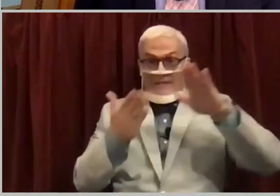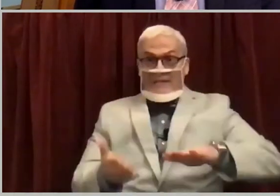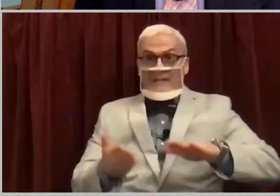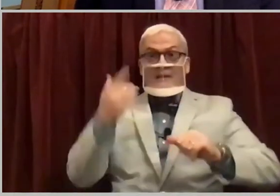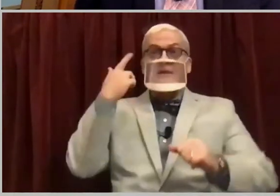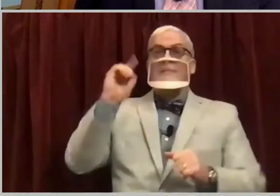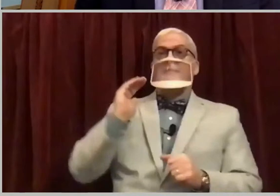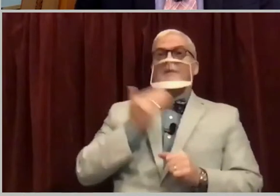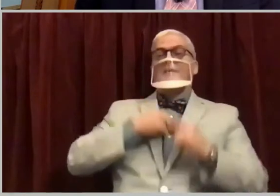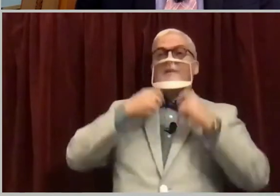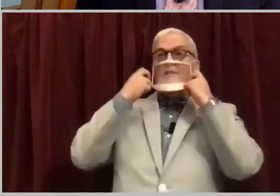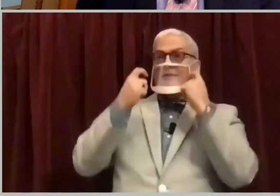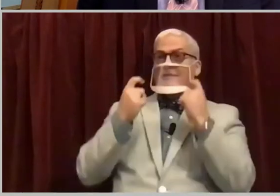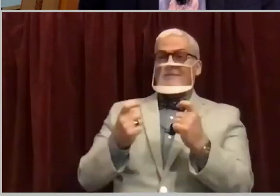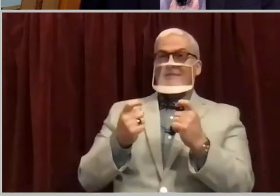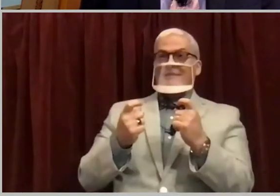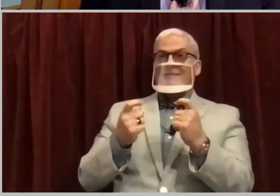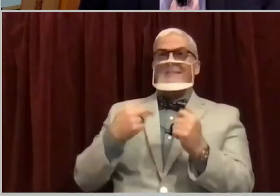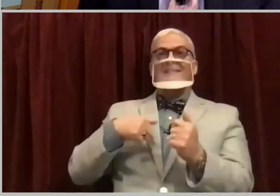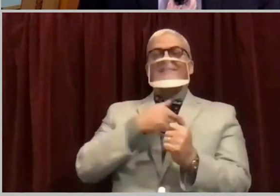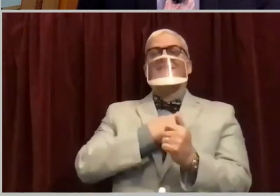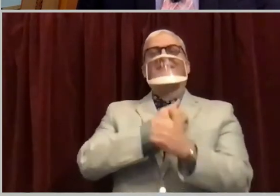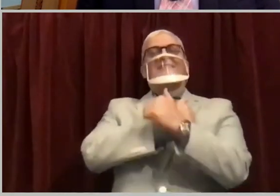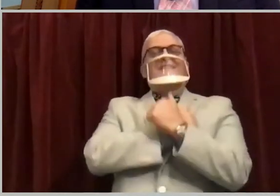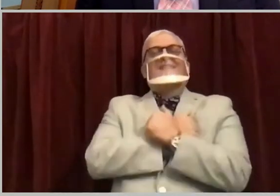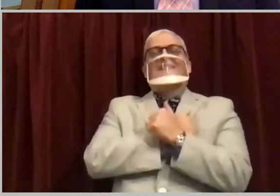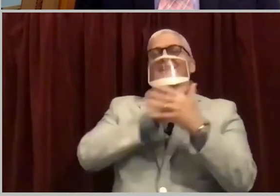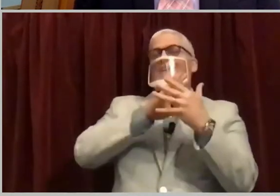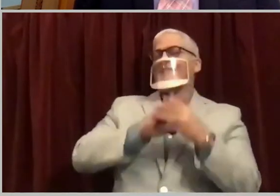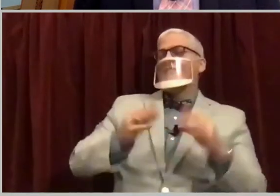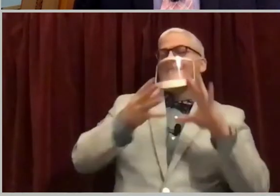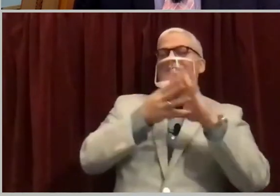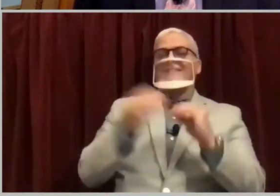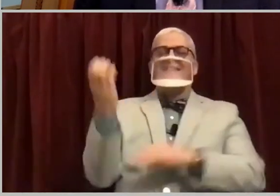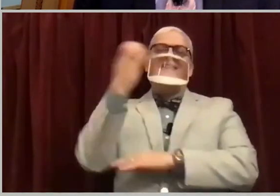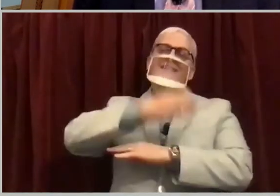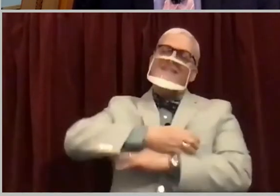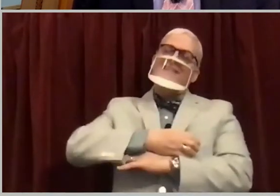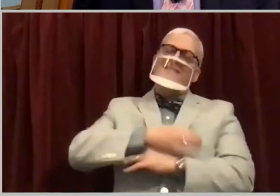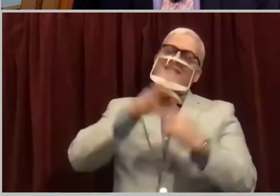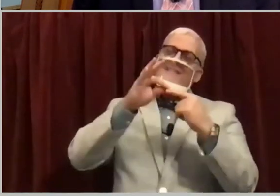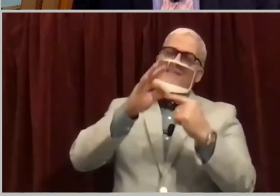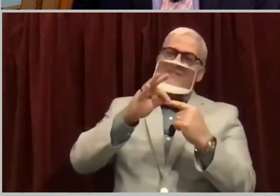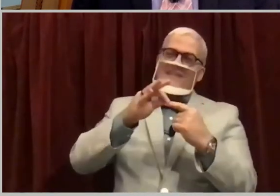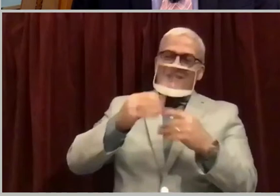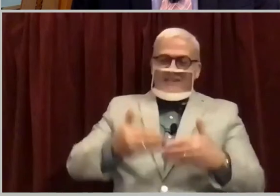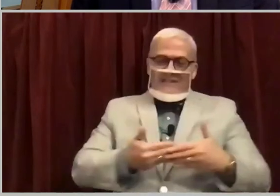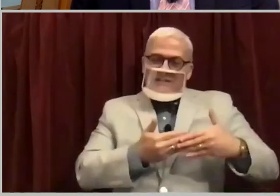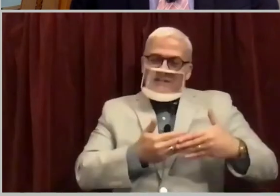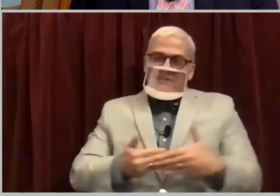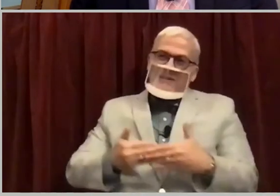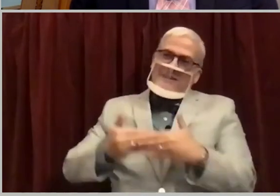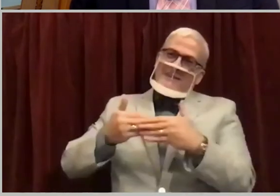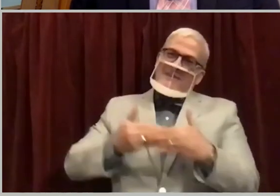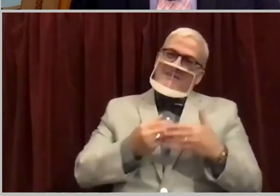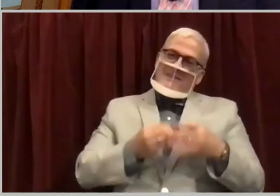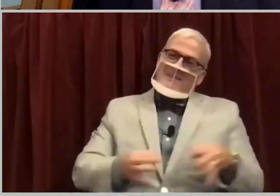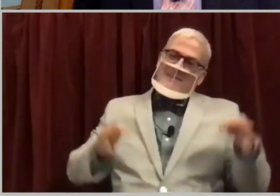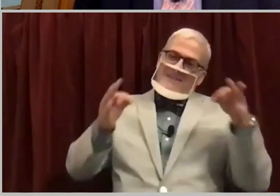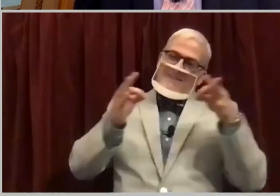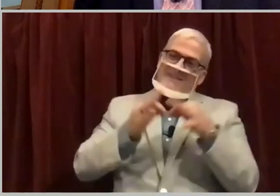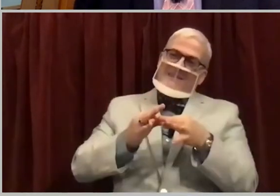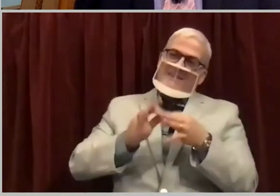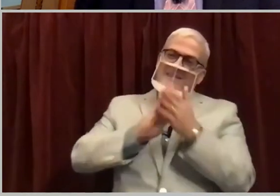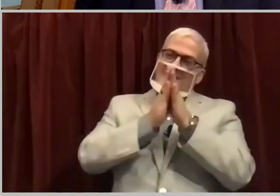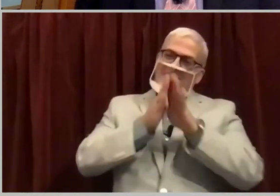love the Christmas story, right? There's something special about a little baby, so precious and peaceful,